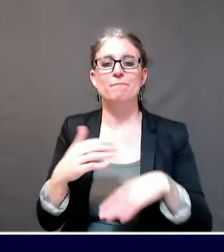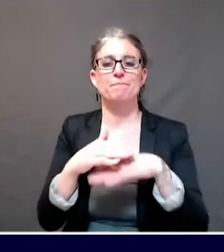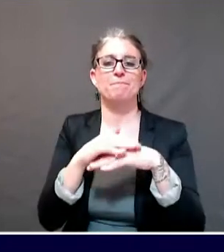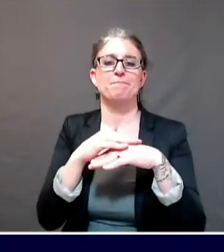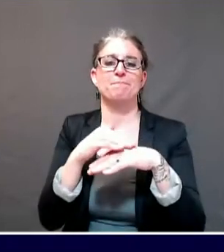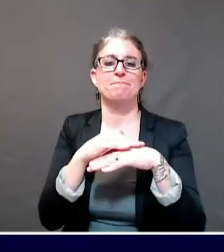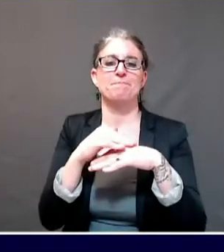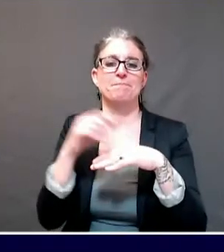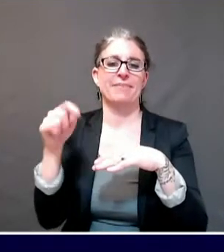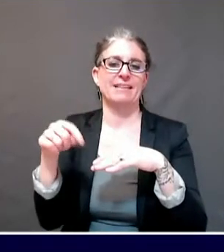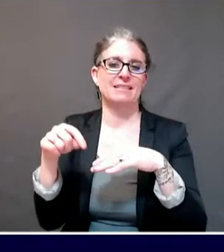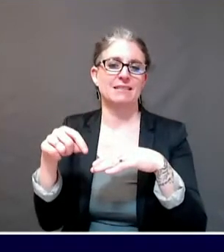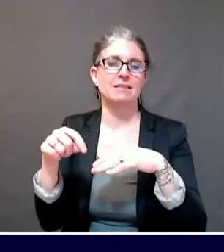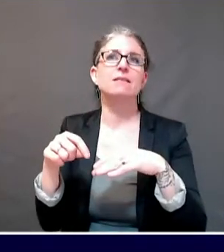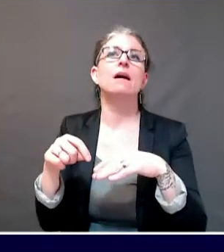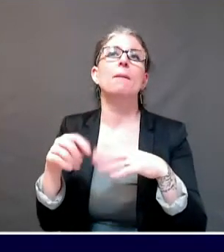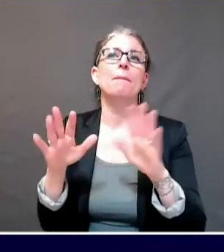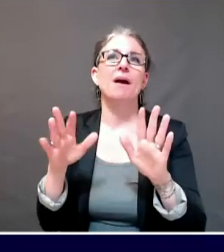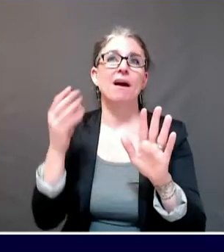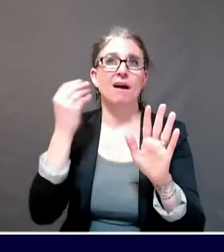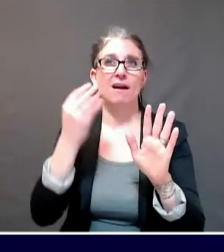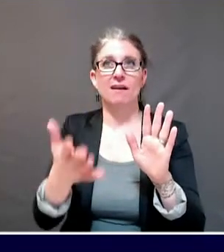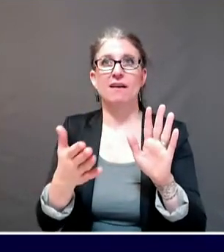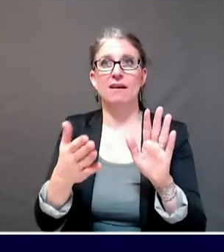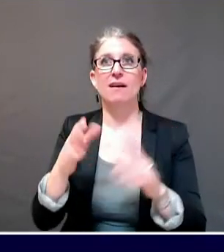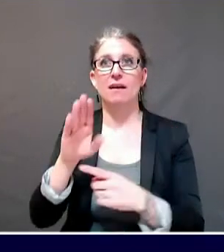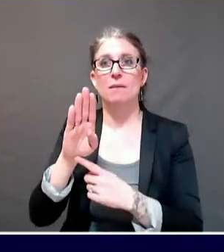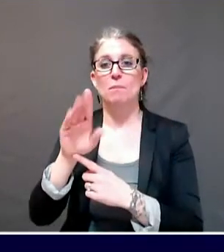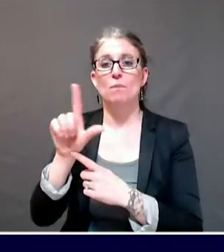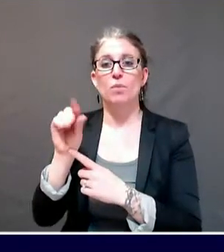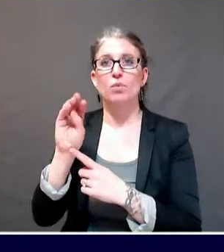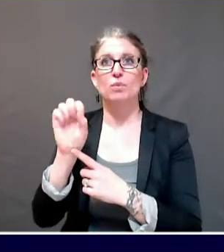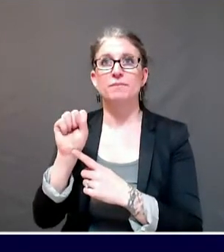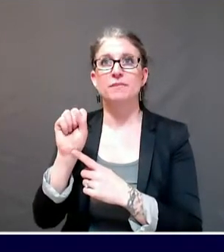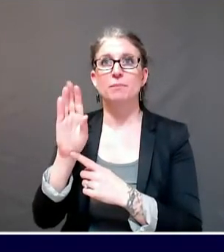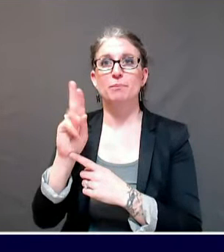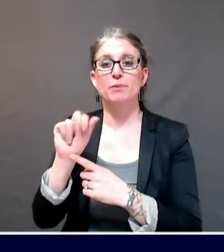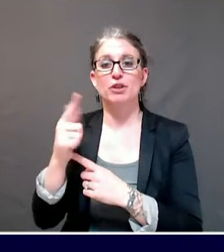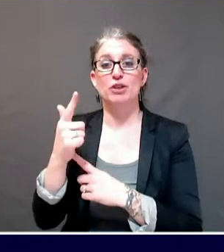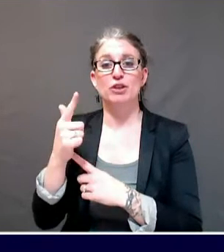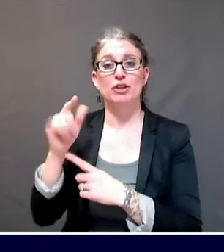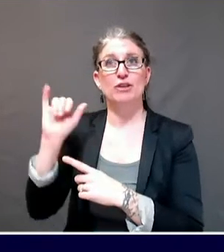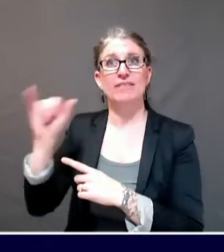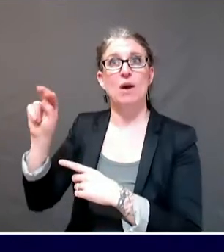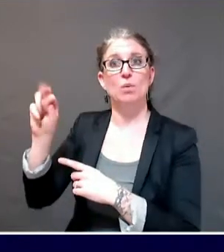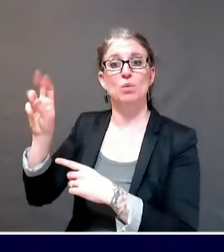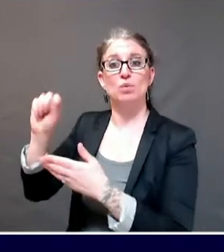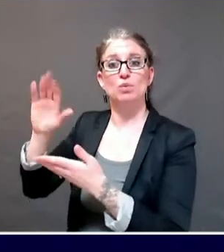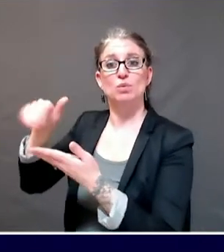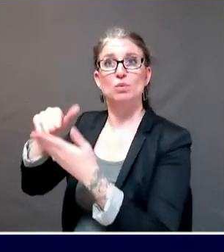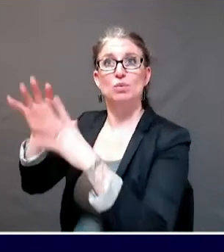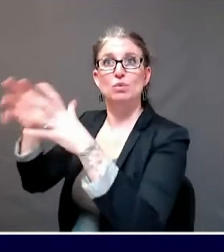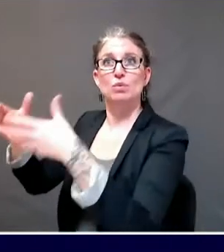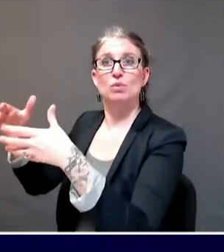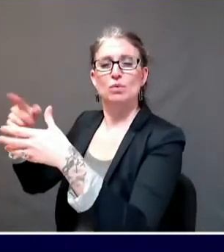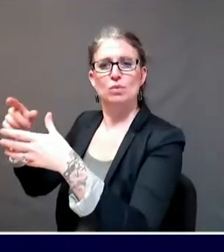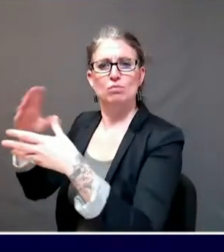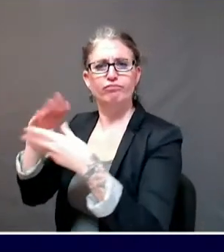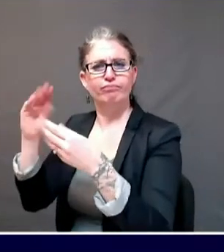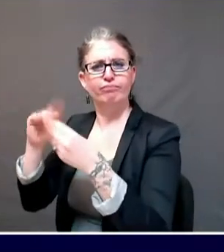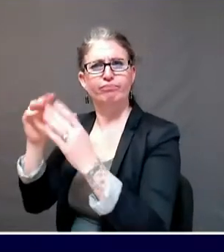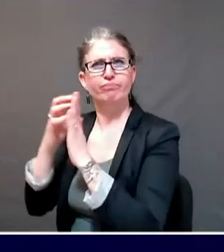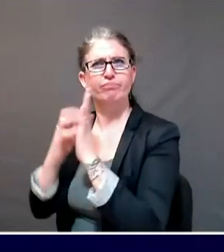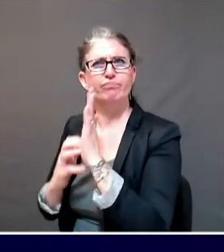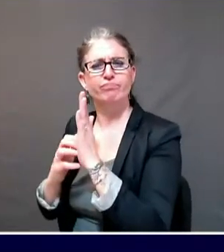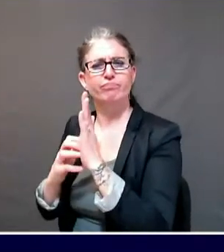perhaps suggest Maine is getting shots into more arms more efficiently than other states, at least for now? I hear where you're going, Dustin, and I